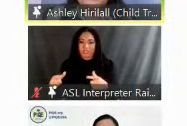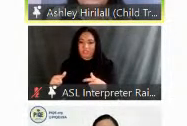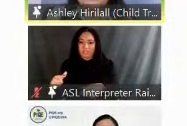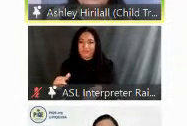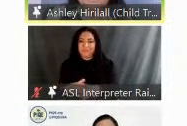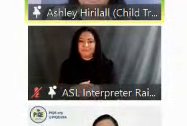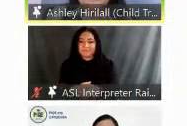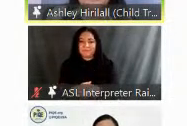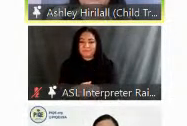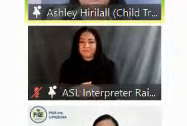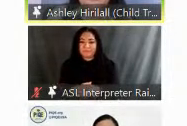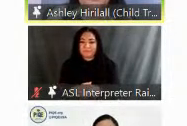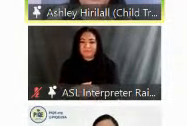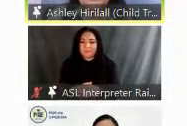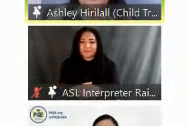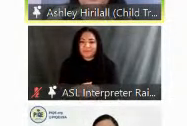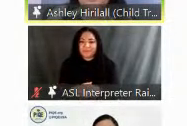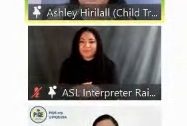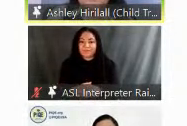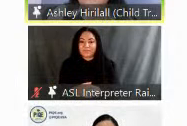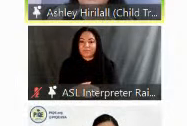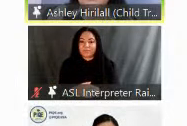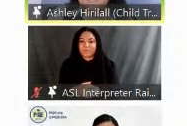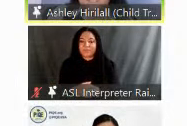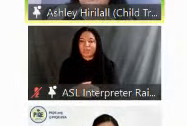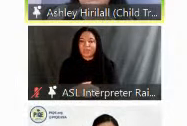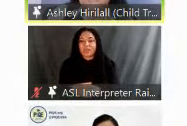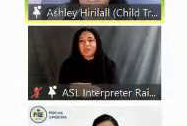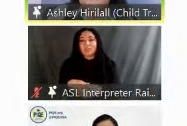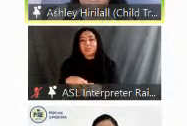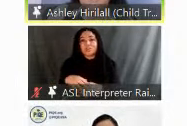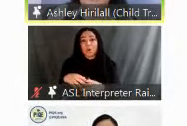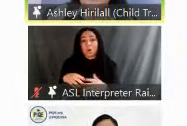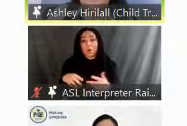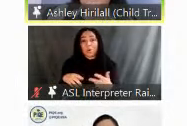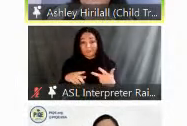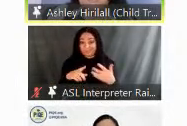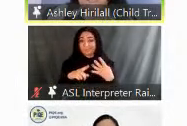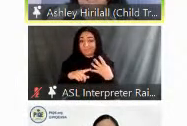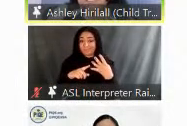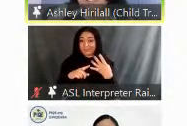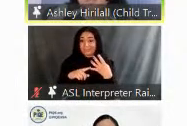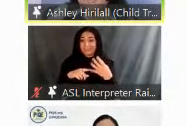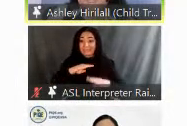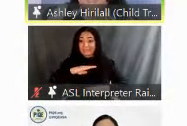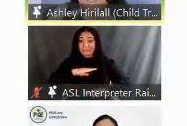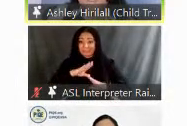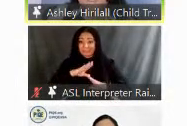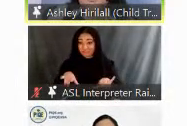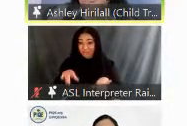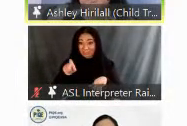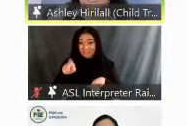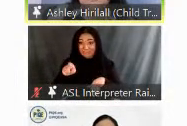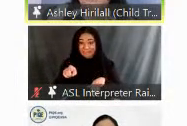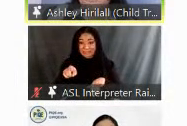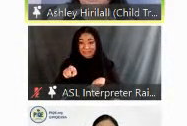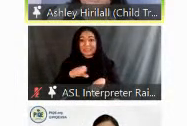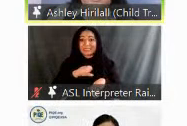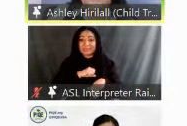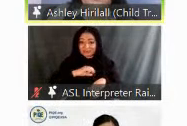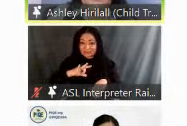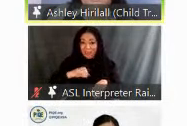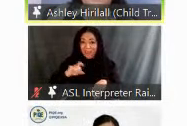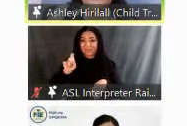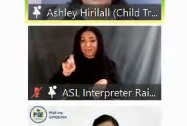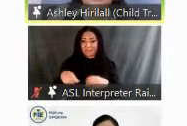To meet the child's need, the preschool programs need to have staff that have the skills and competencies to support the